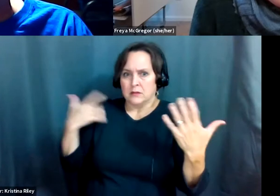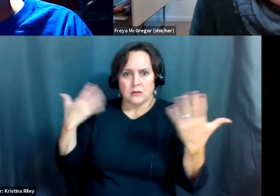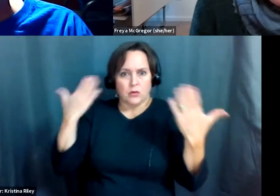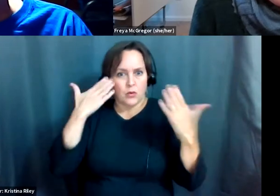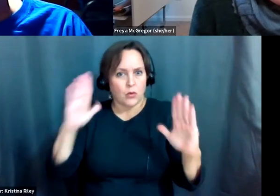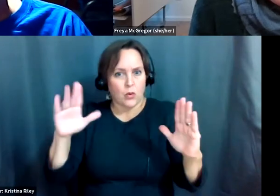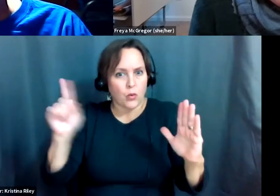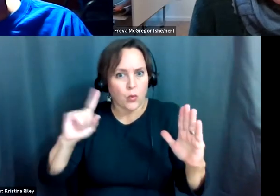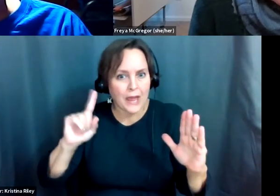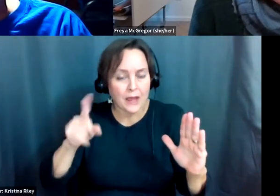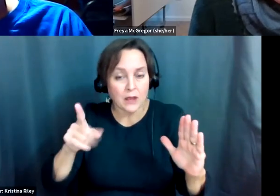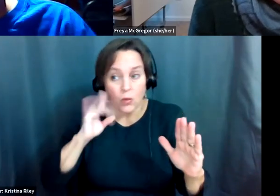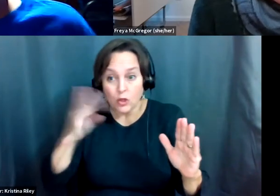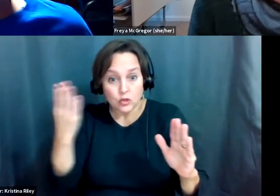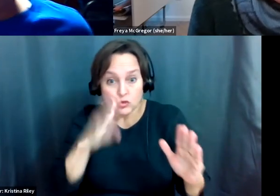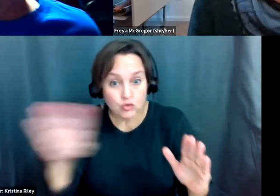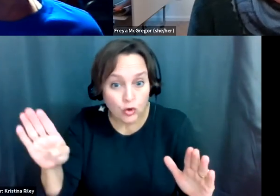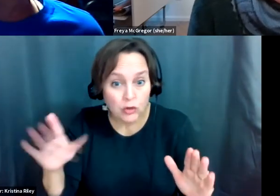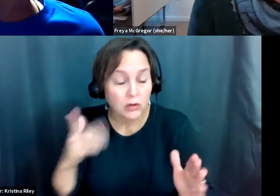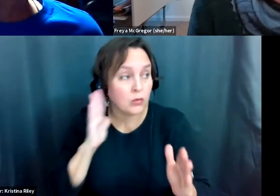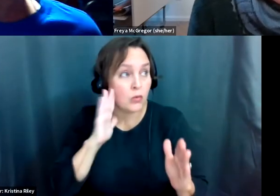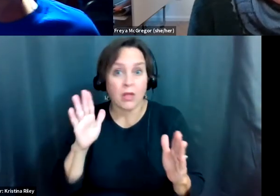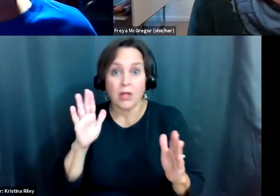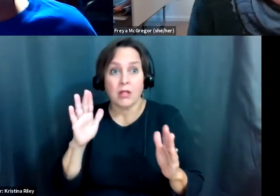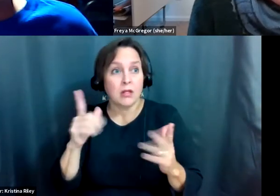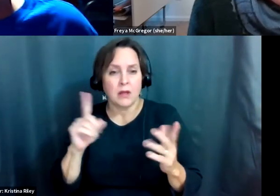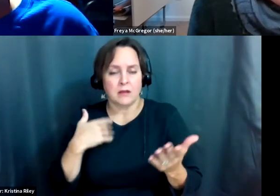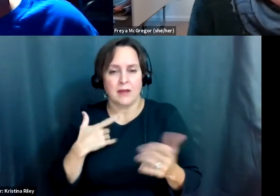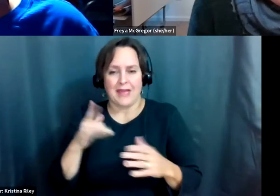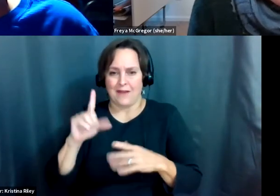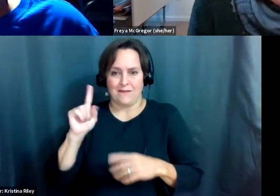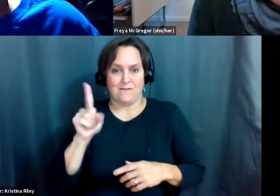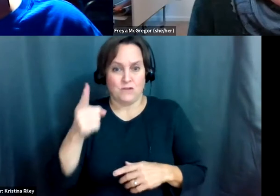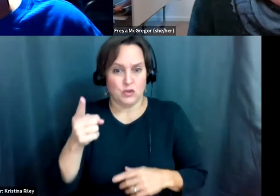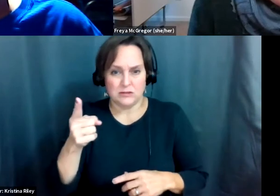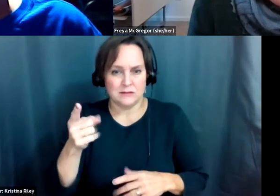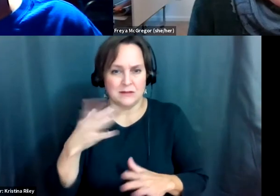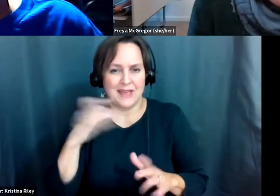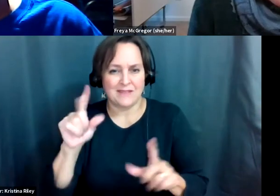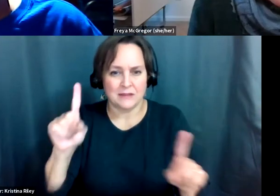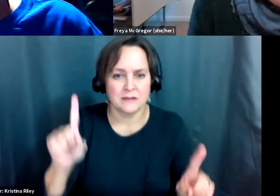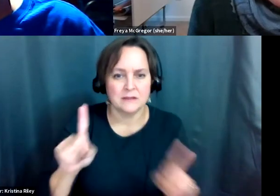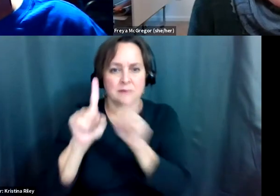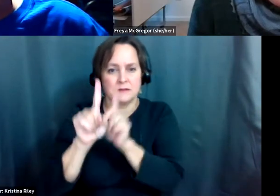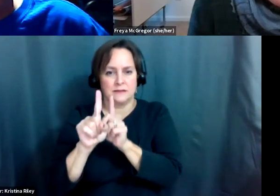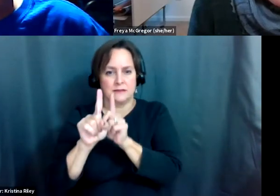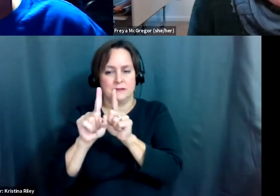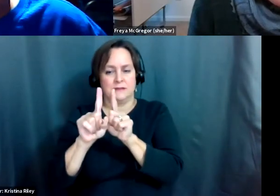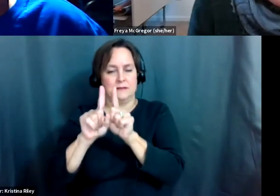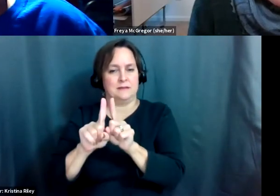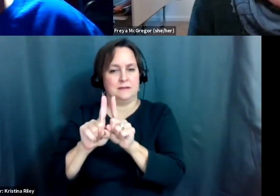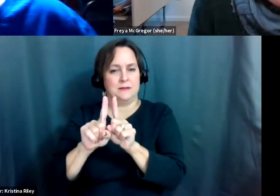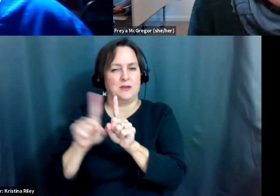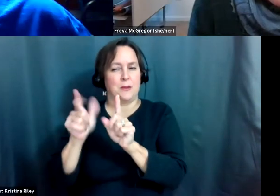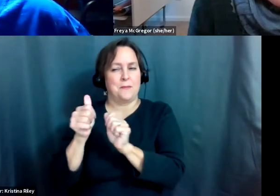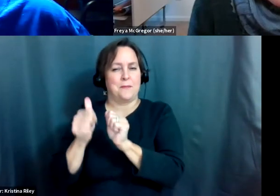know whether the person's making a turn. Uh, so it's really critical that the person allow me to take their arm. Uh, that's